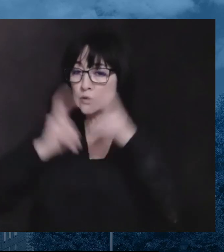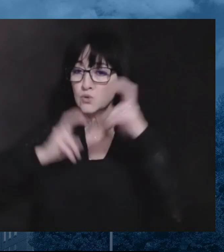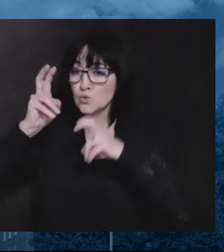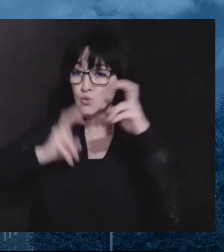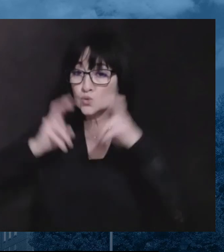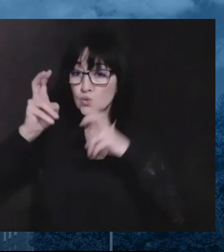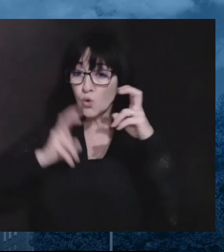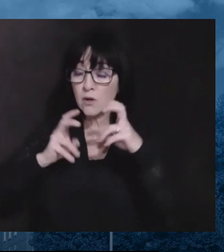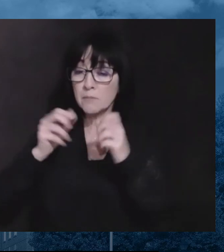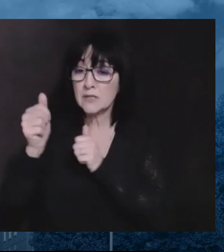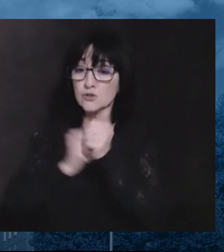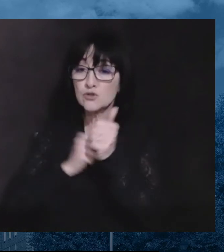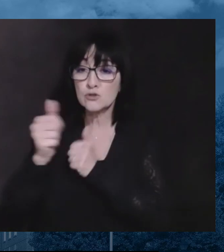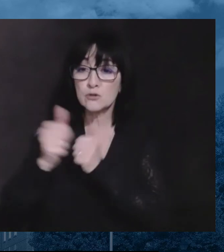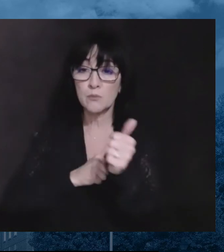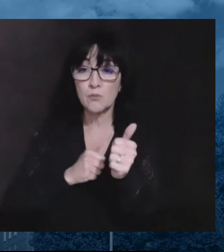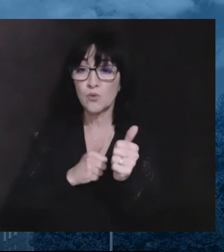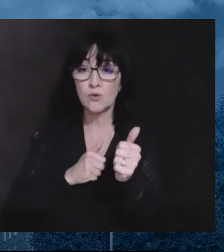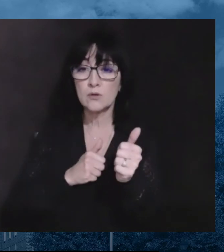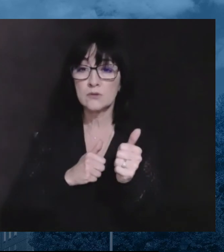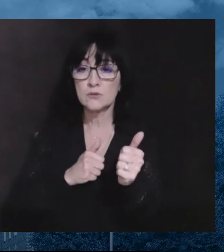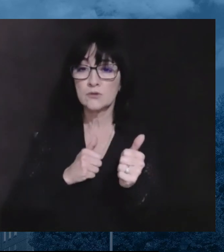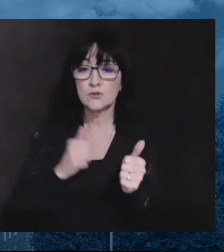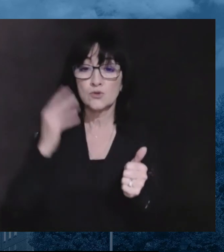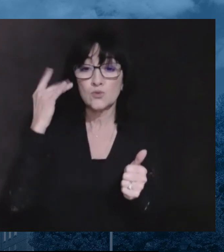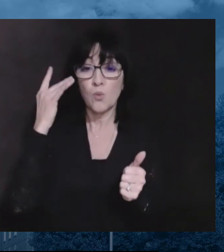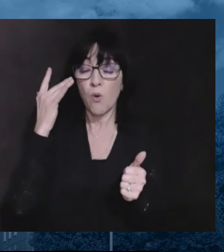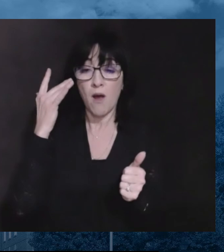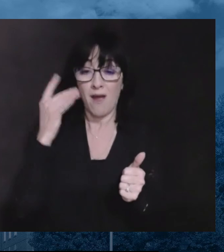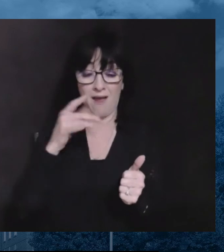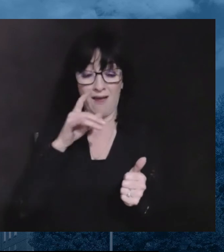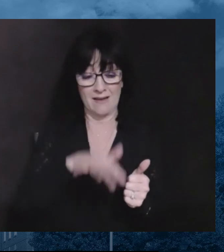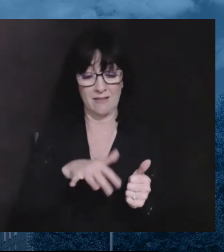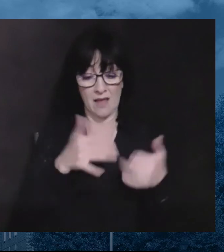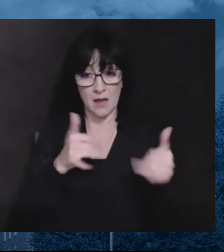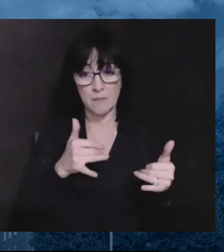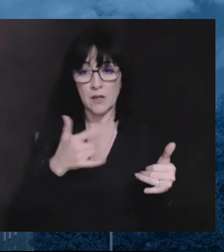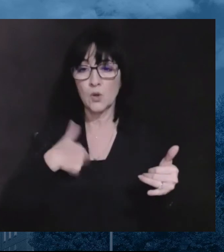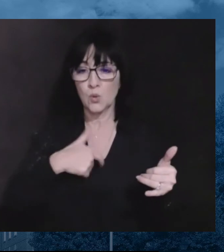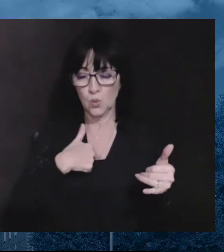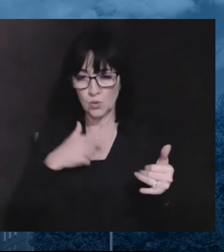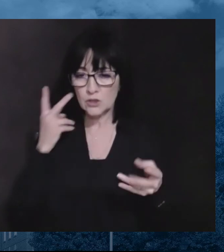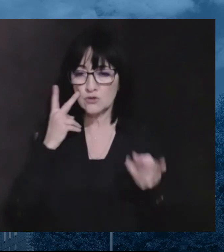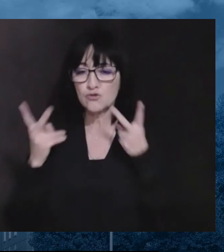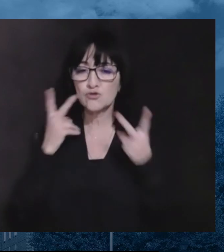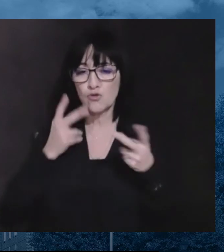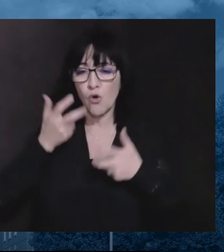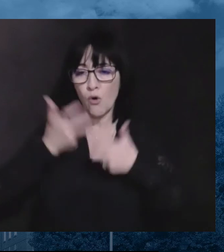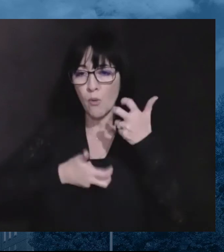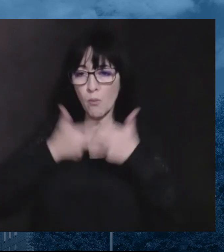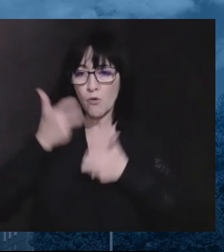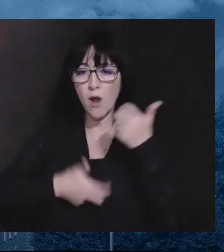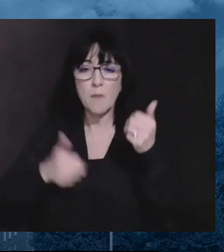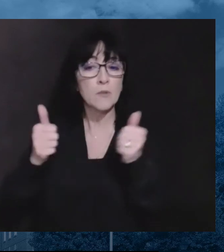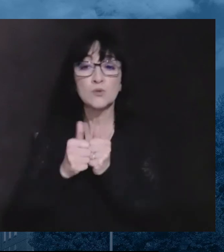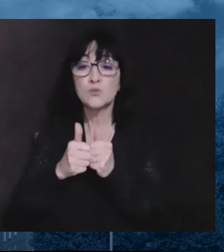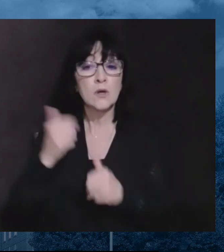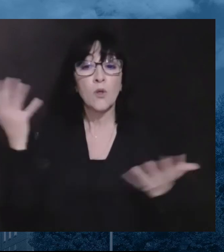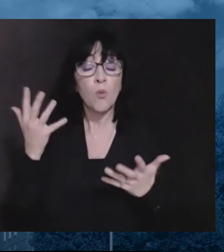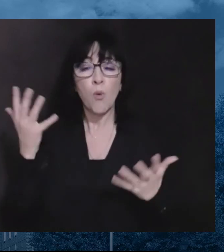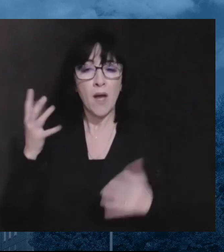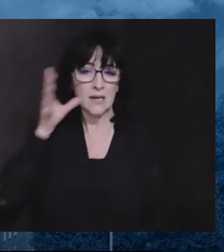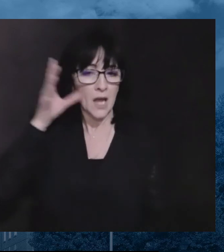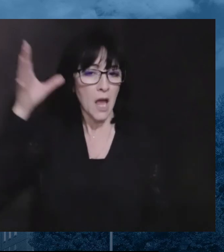so well outside of the competition itself. We had issues with respect to parents and spectators